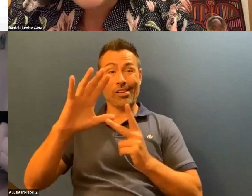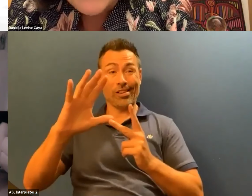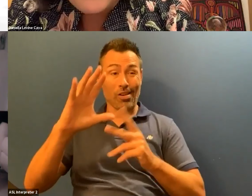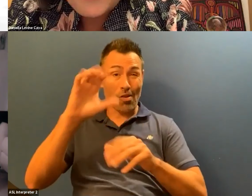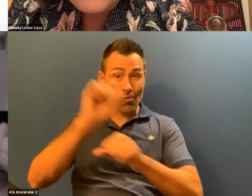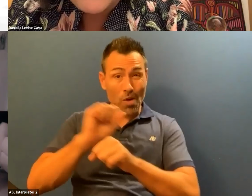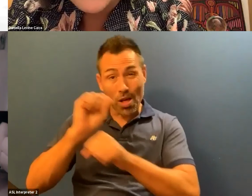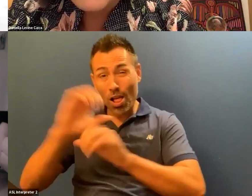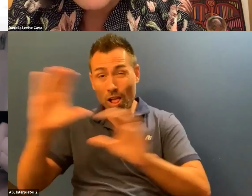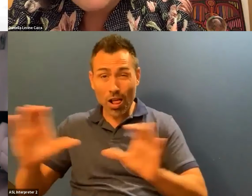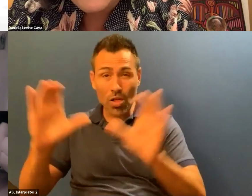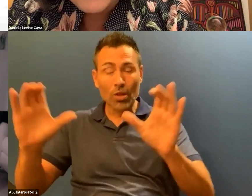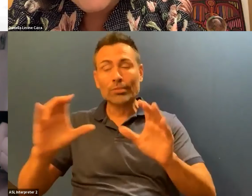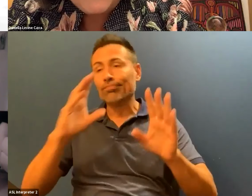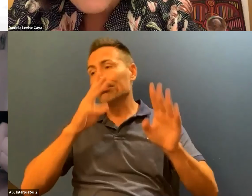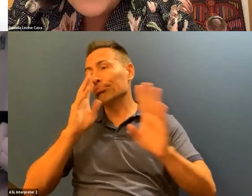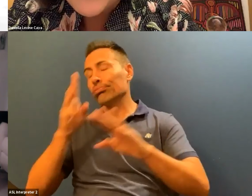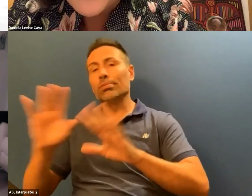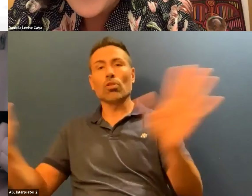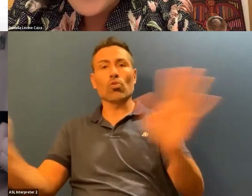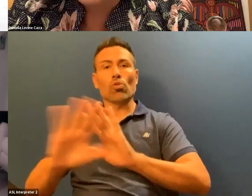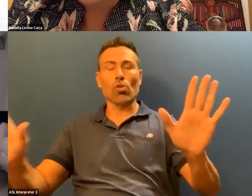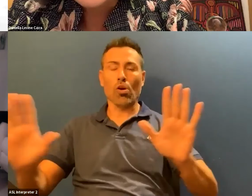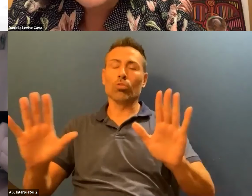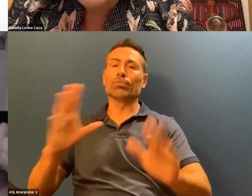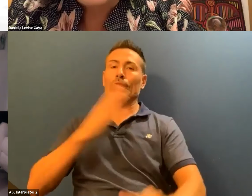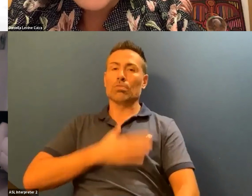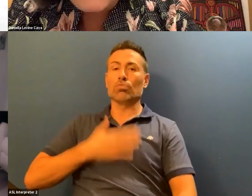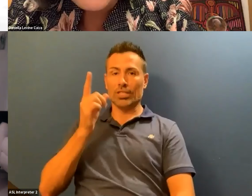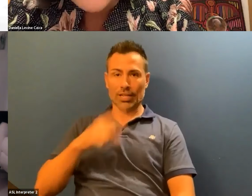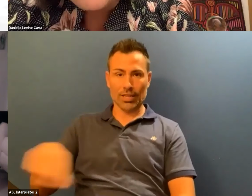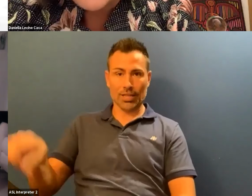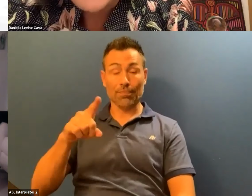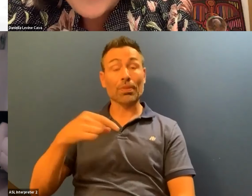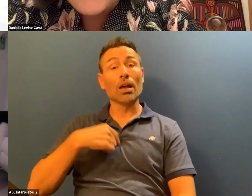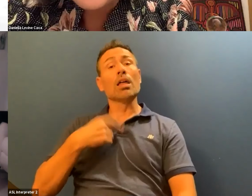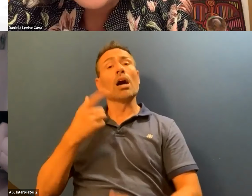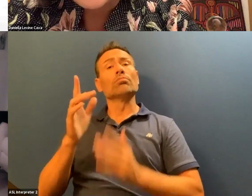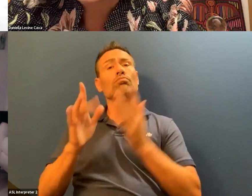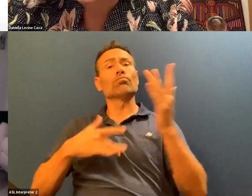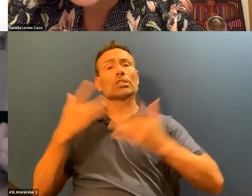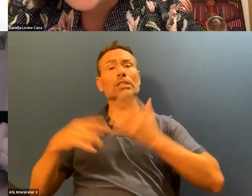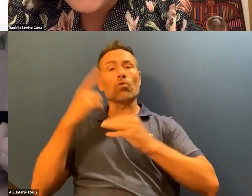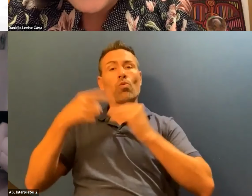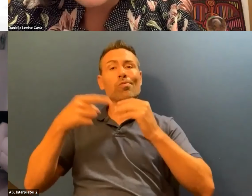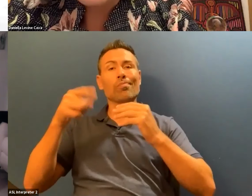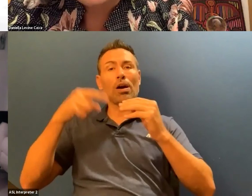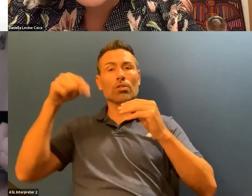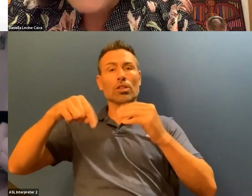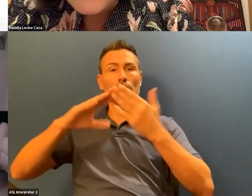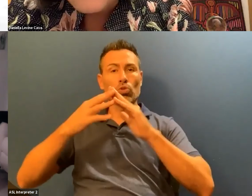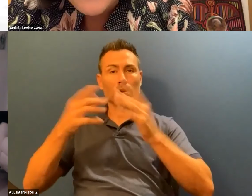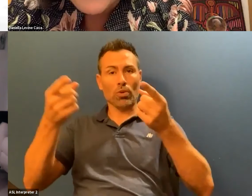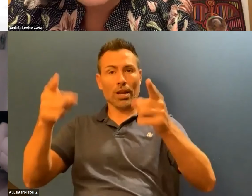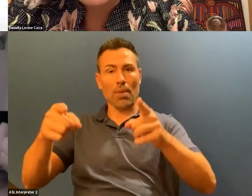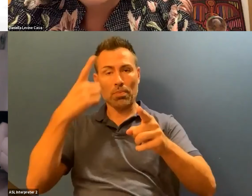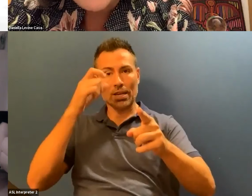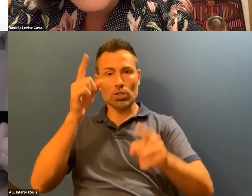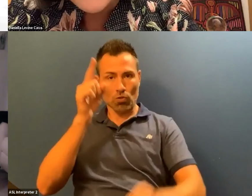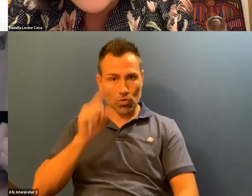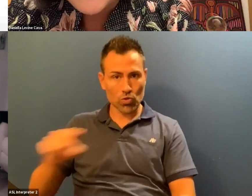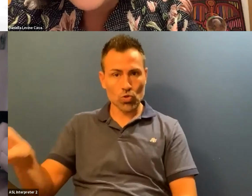am incredibly optimistic about the future of our community. And the reason for my optimism, again, is you. You have inspired me.